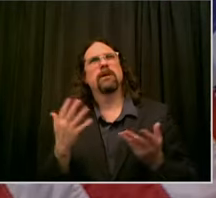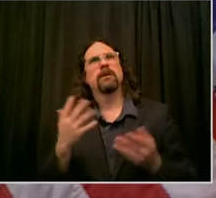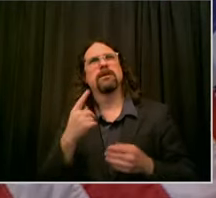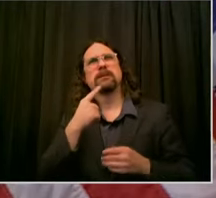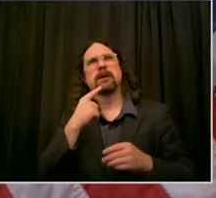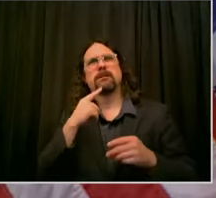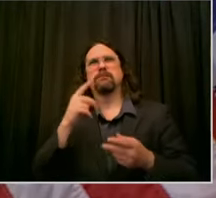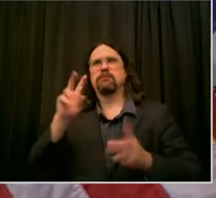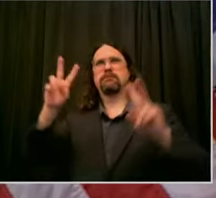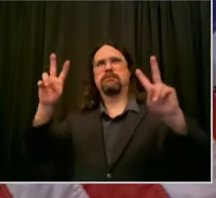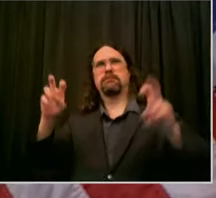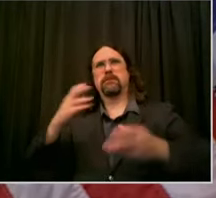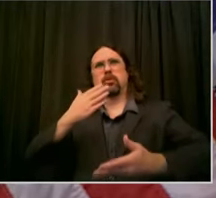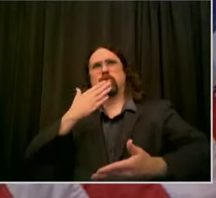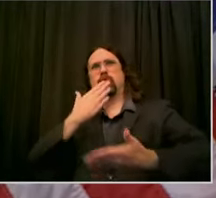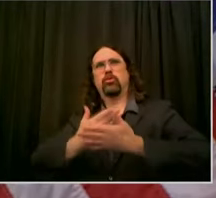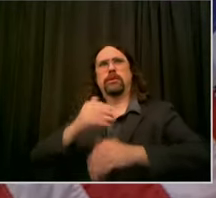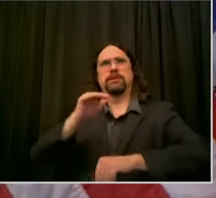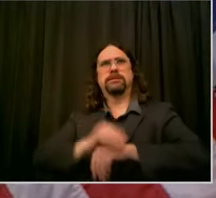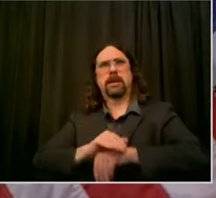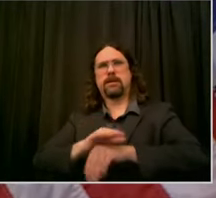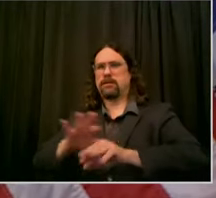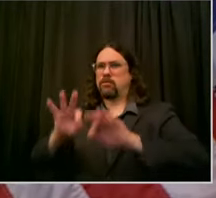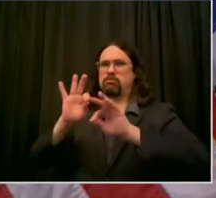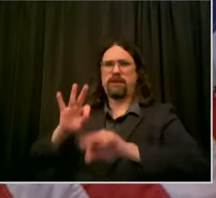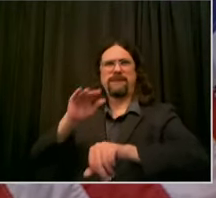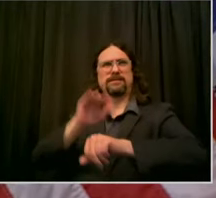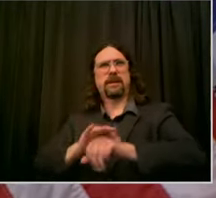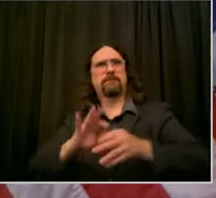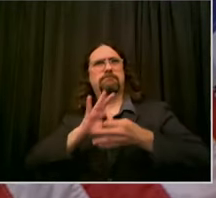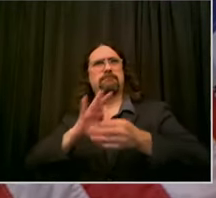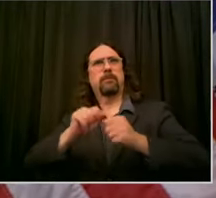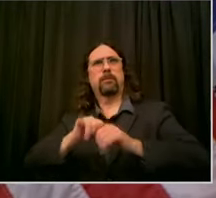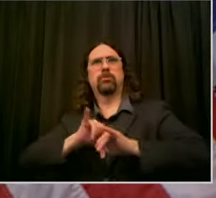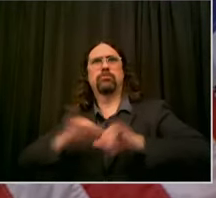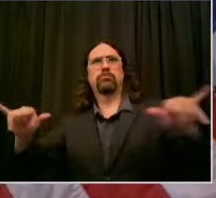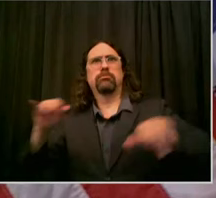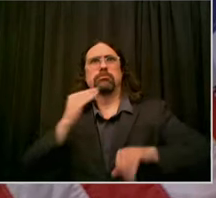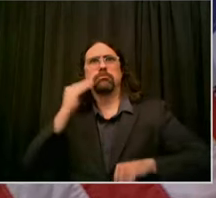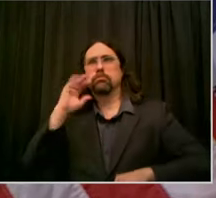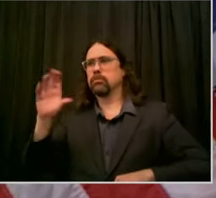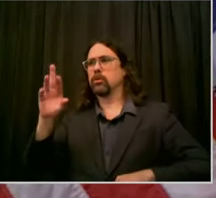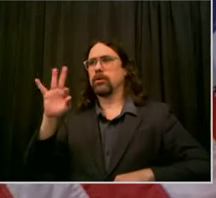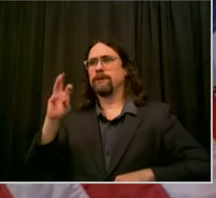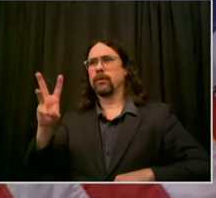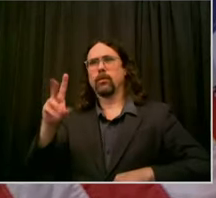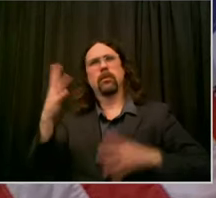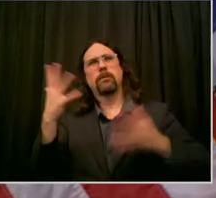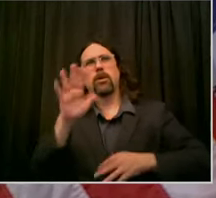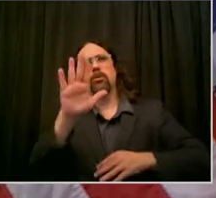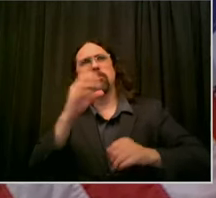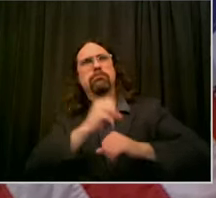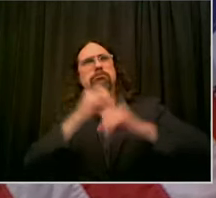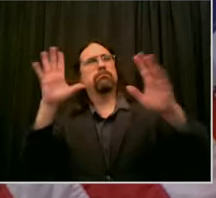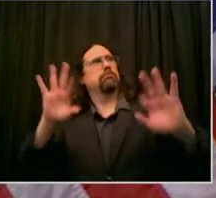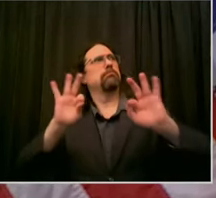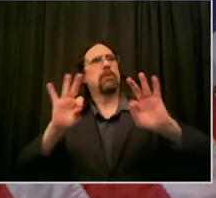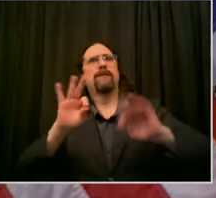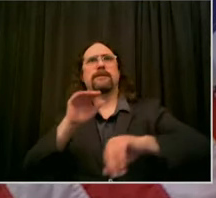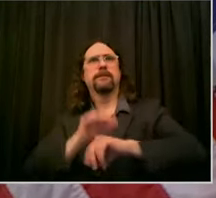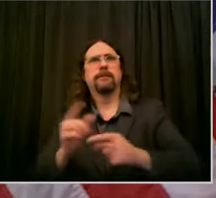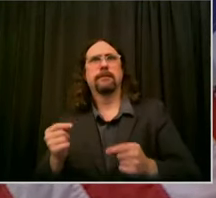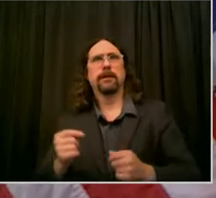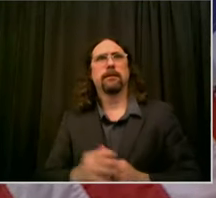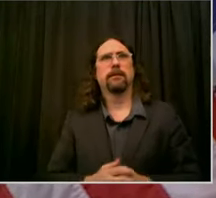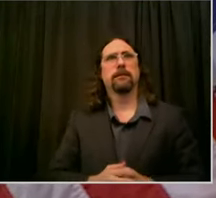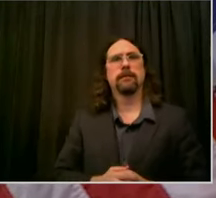you, James. I've said everything I'm going to say about the governor's remarks. I spoke to it on 1010 Winds last night. That's